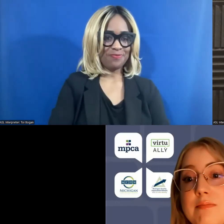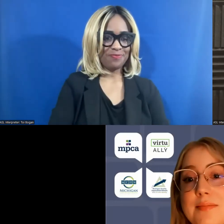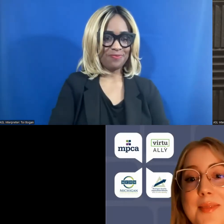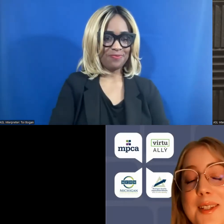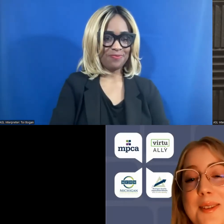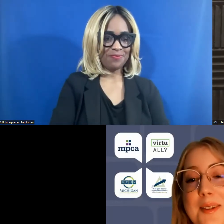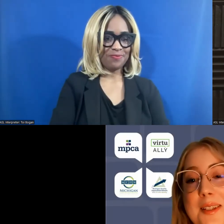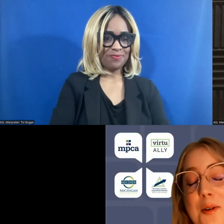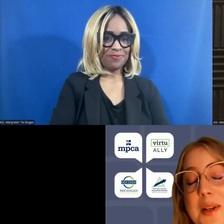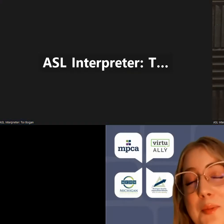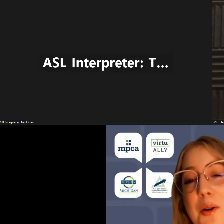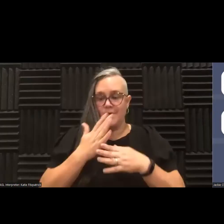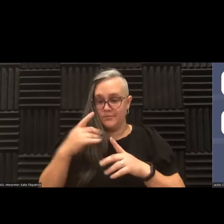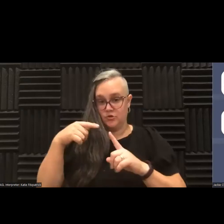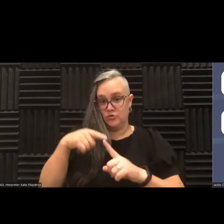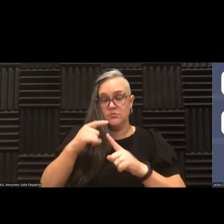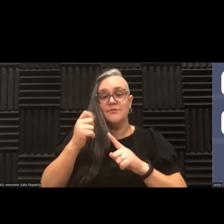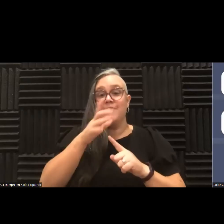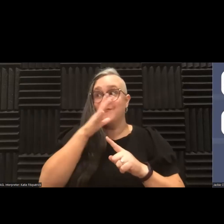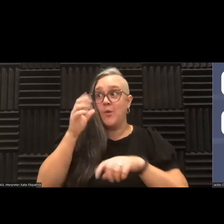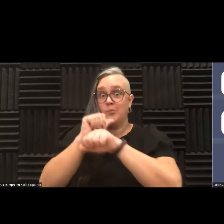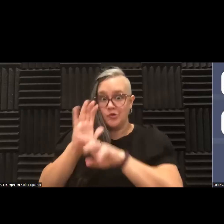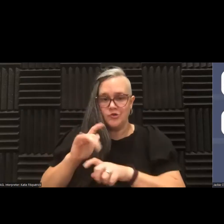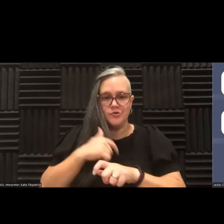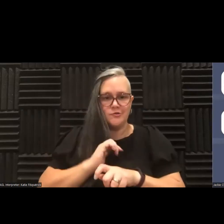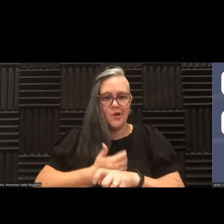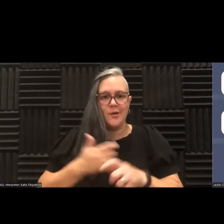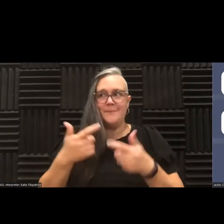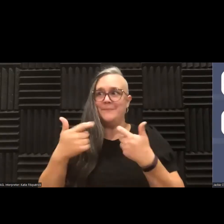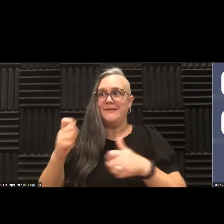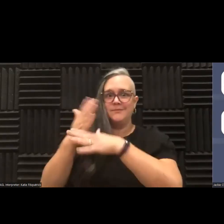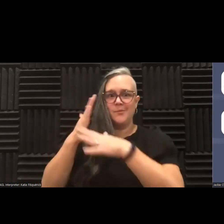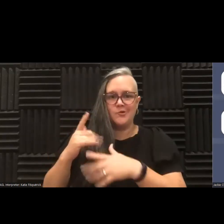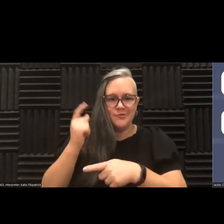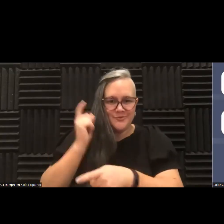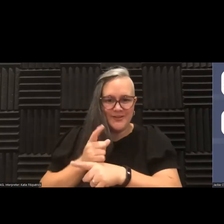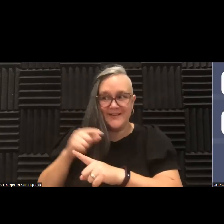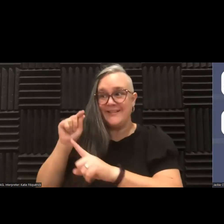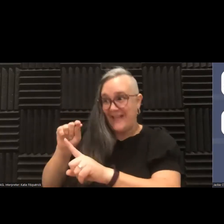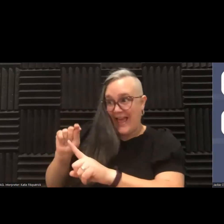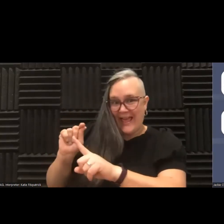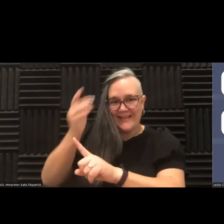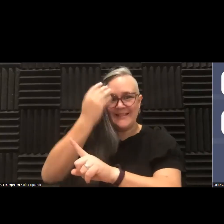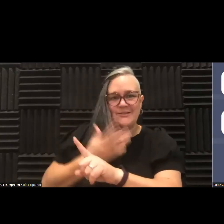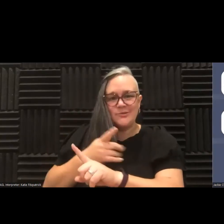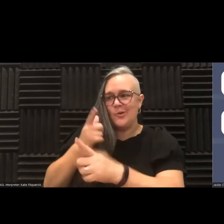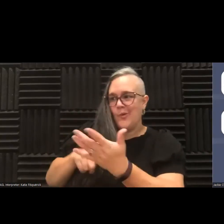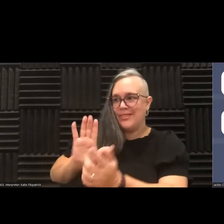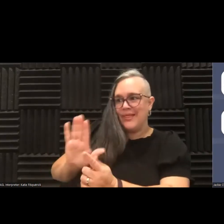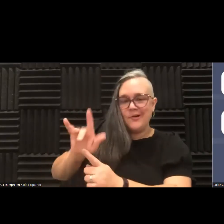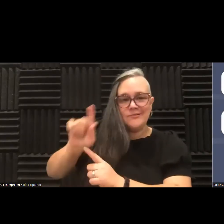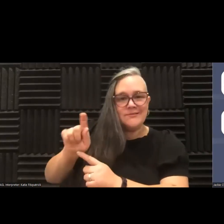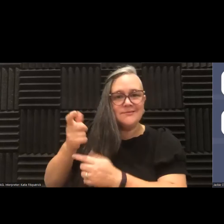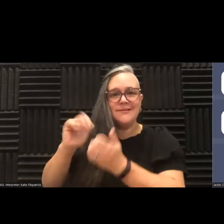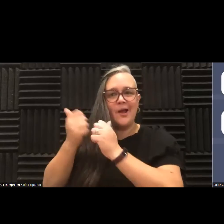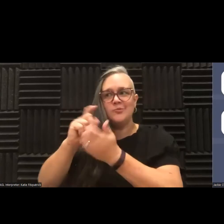worker is our biggest partner, right? The farm worker lets us know what their needs are and how to kind of design our programs